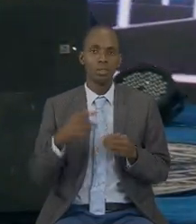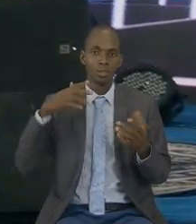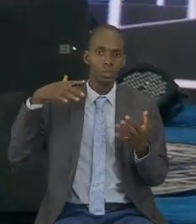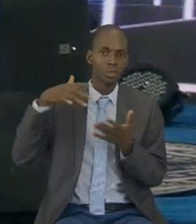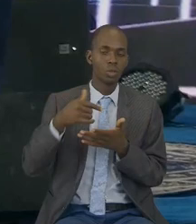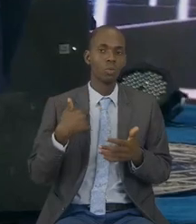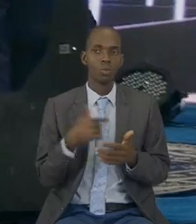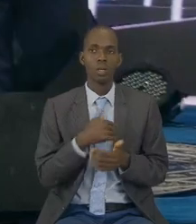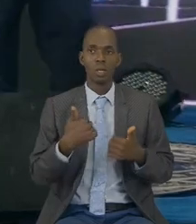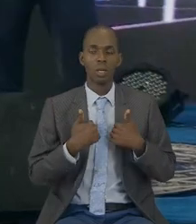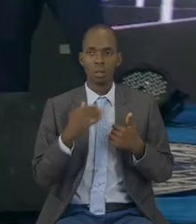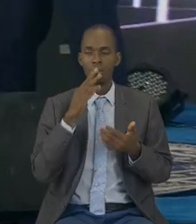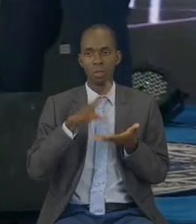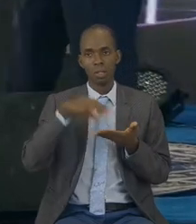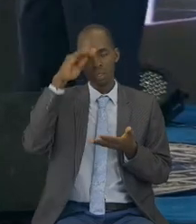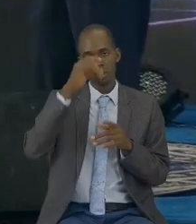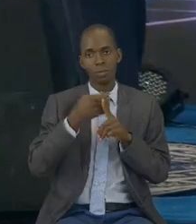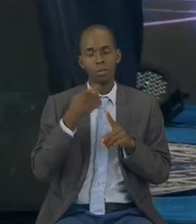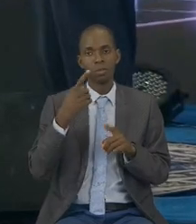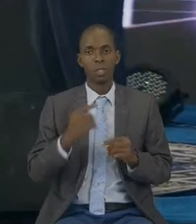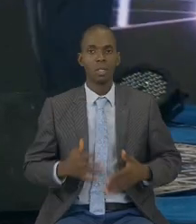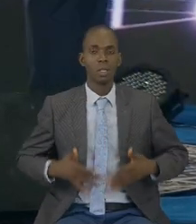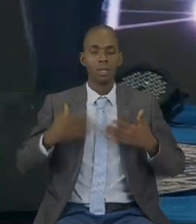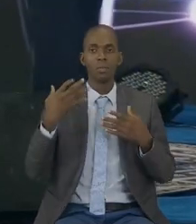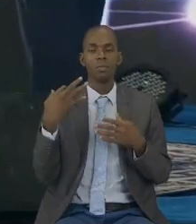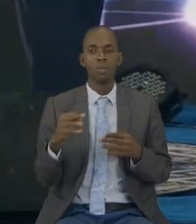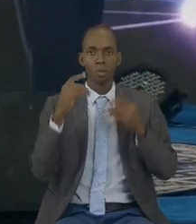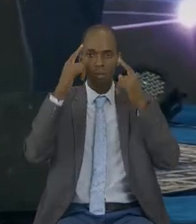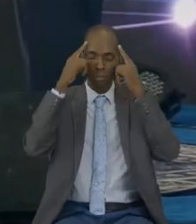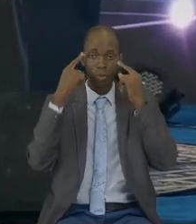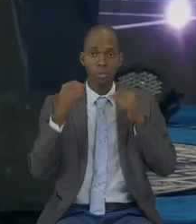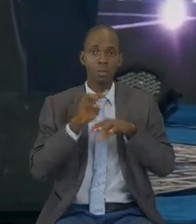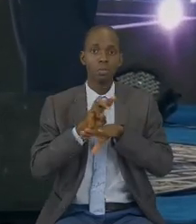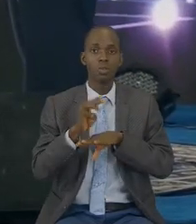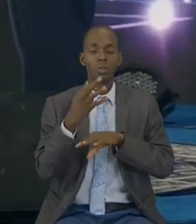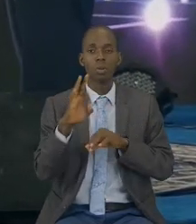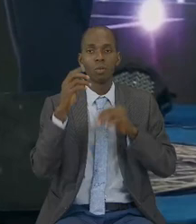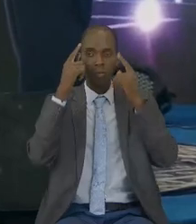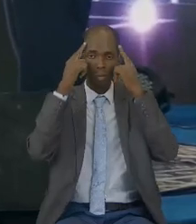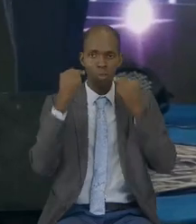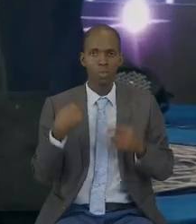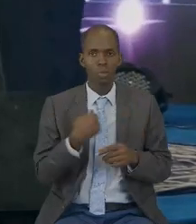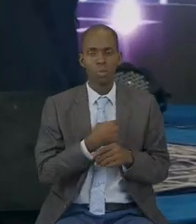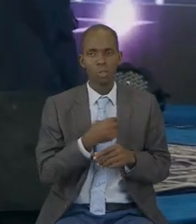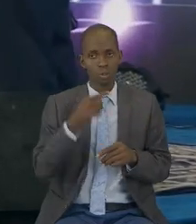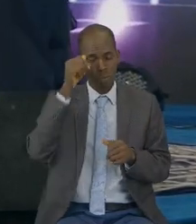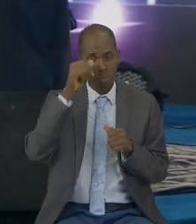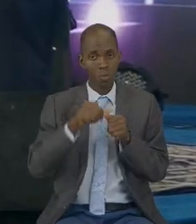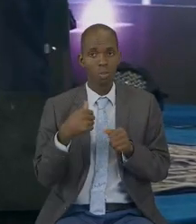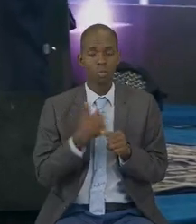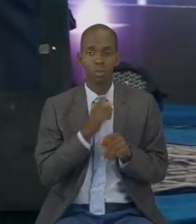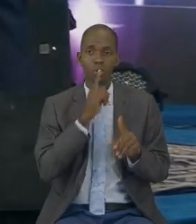been looking at the life of Moses, the ministry of Moses. And you remember we spoke about